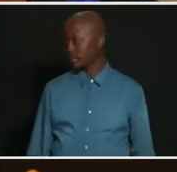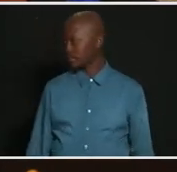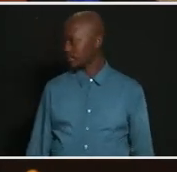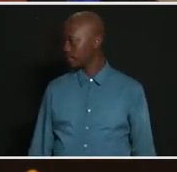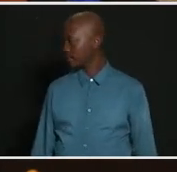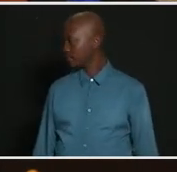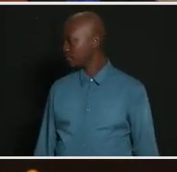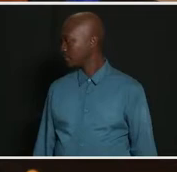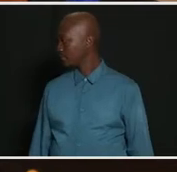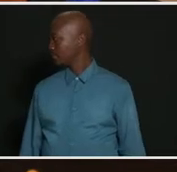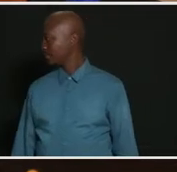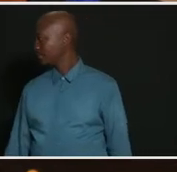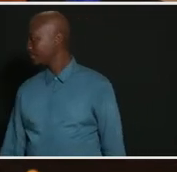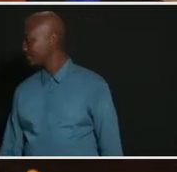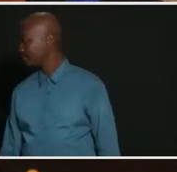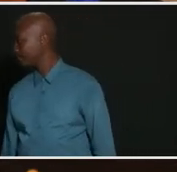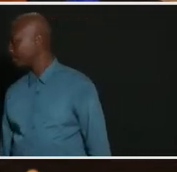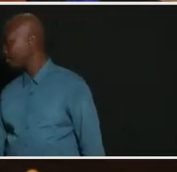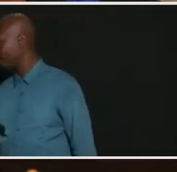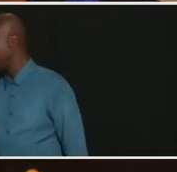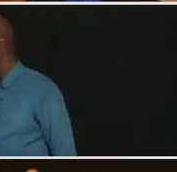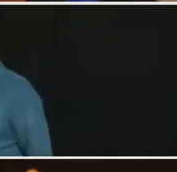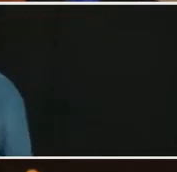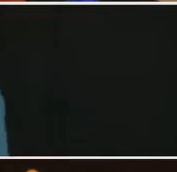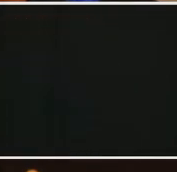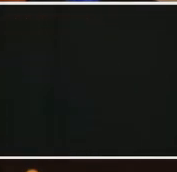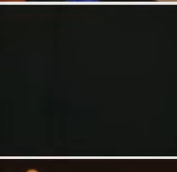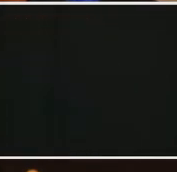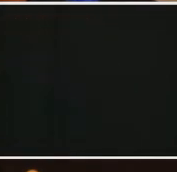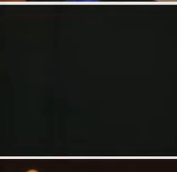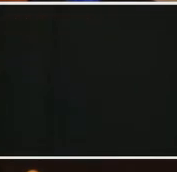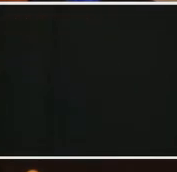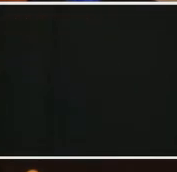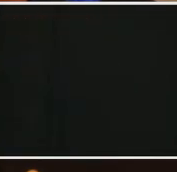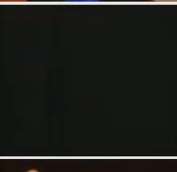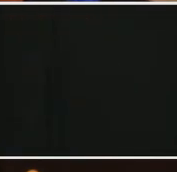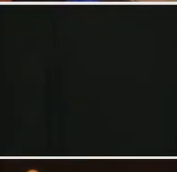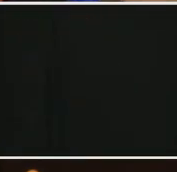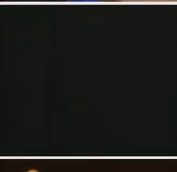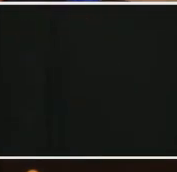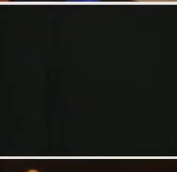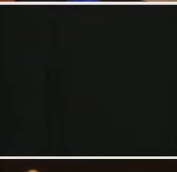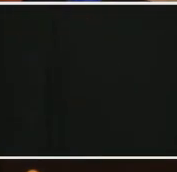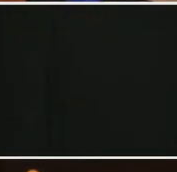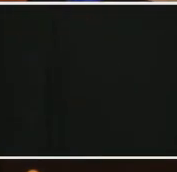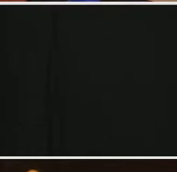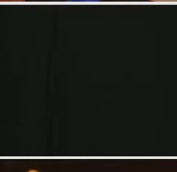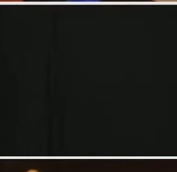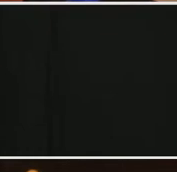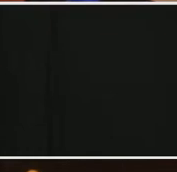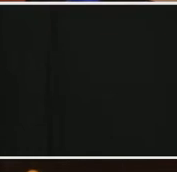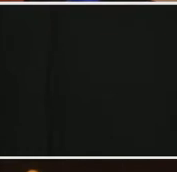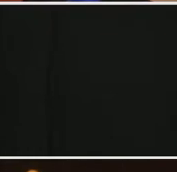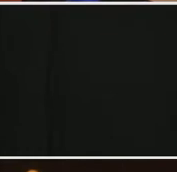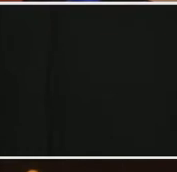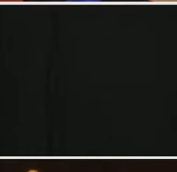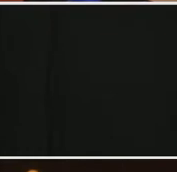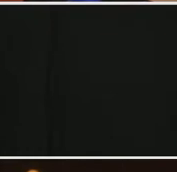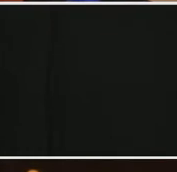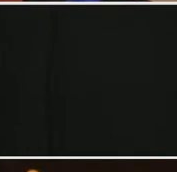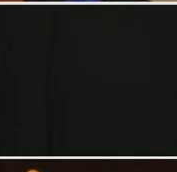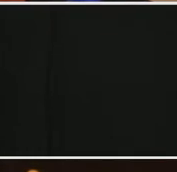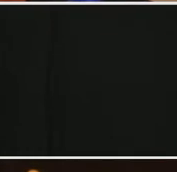chair and who are because I had a lot of people like me who are Christians